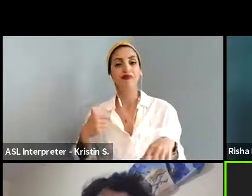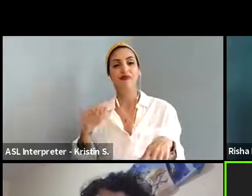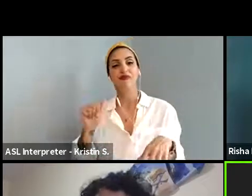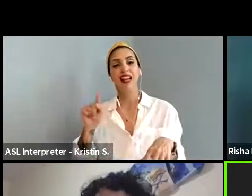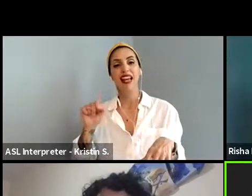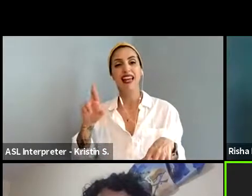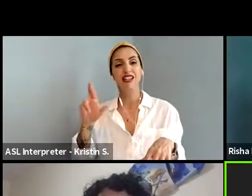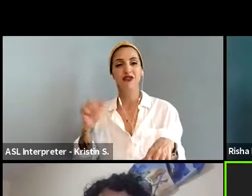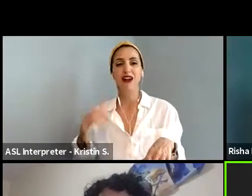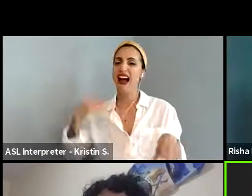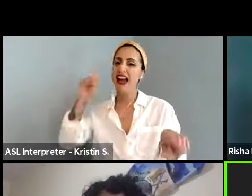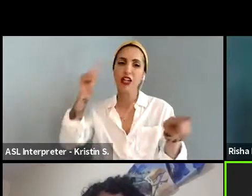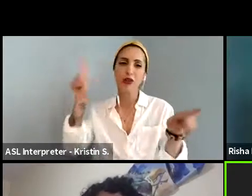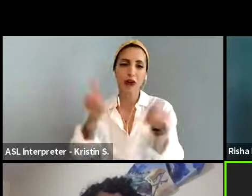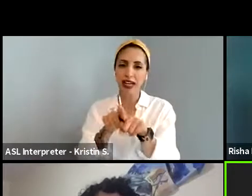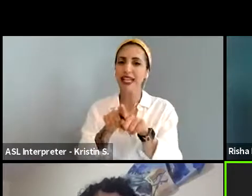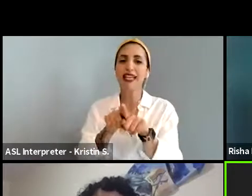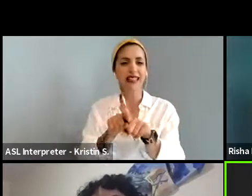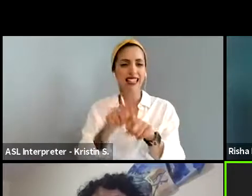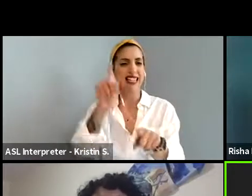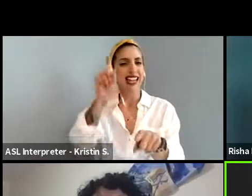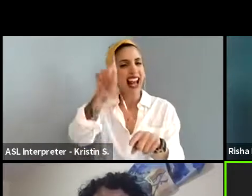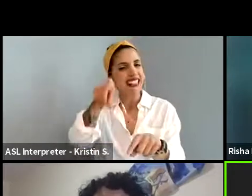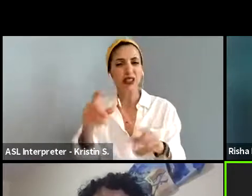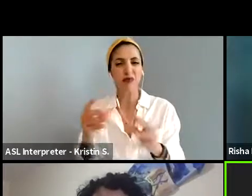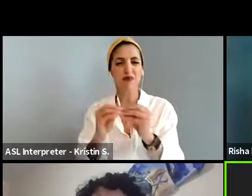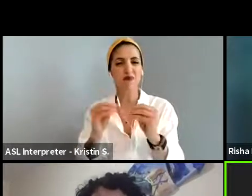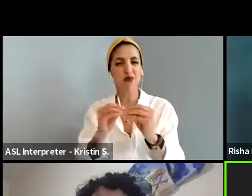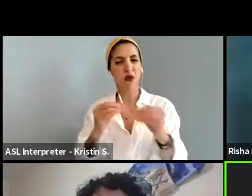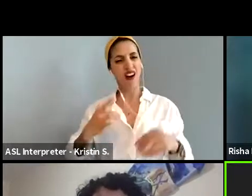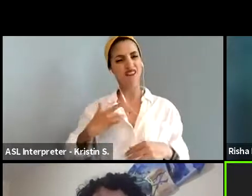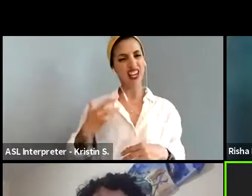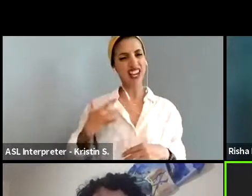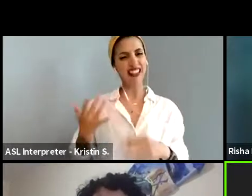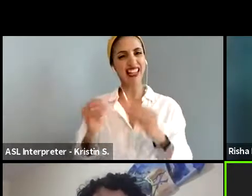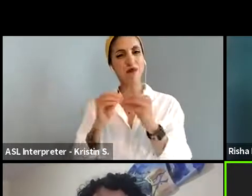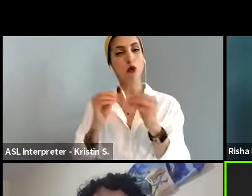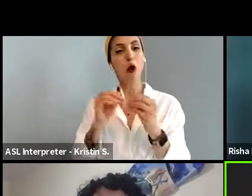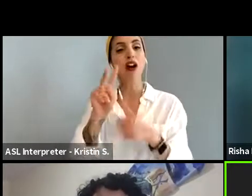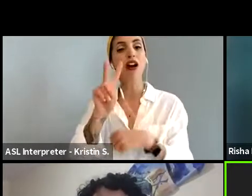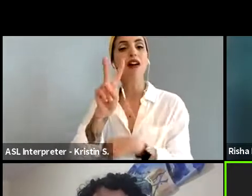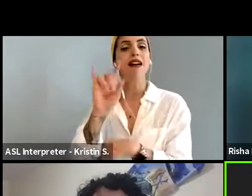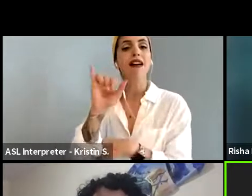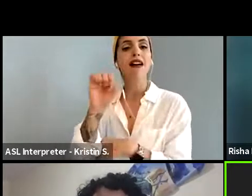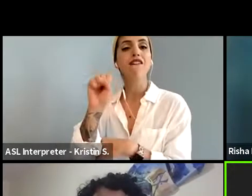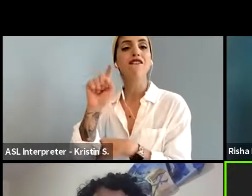be more visceral, more feeling, not so much